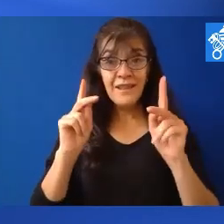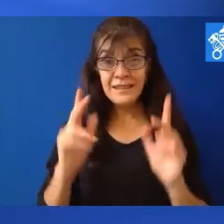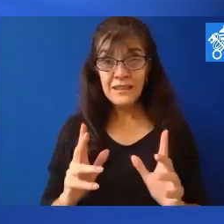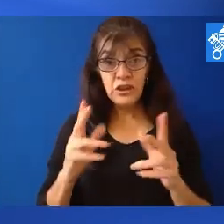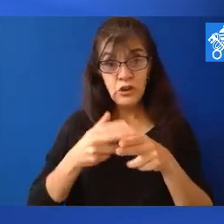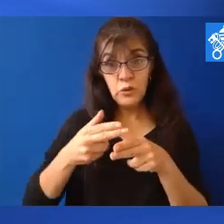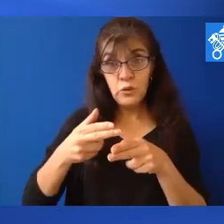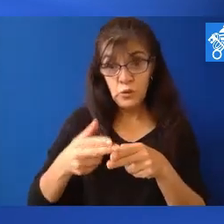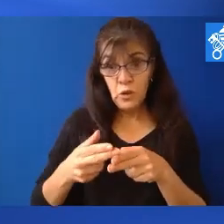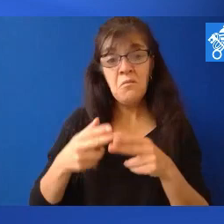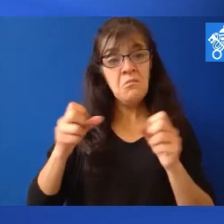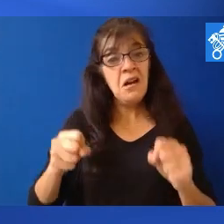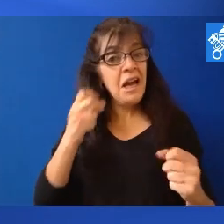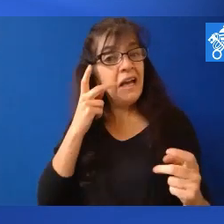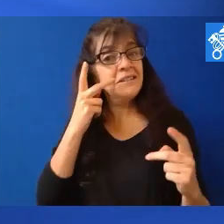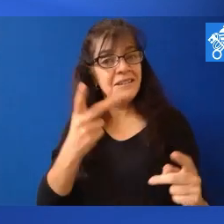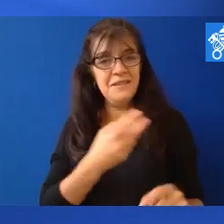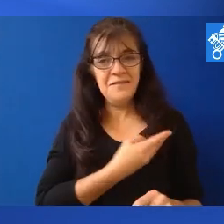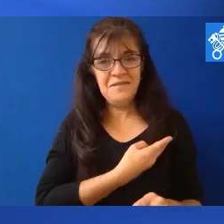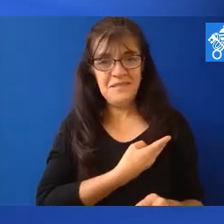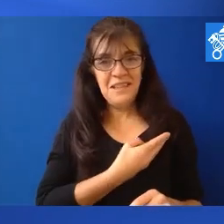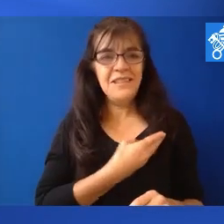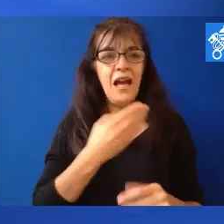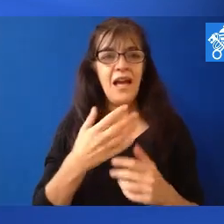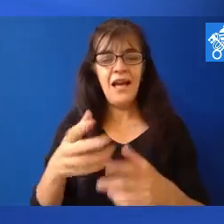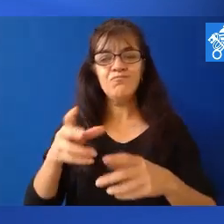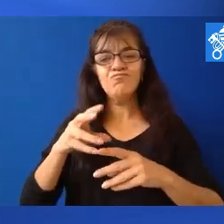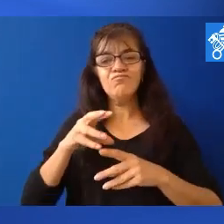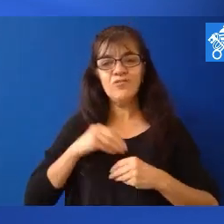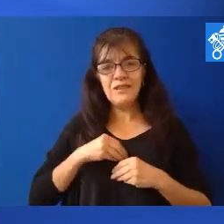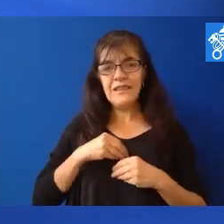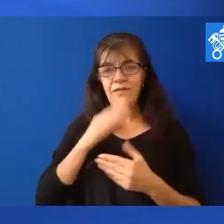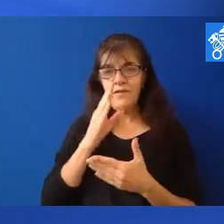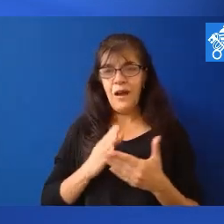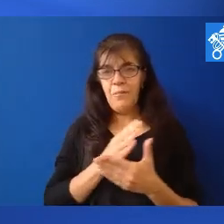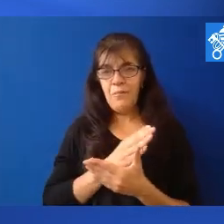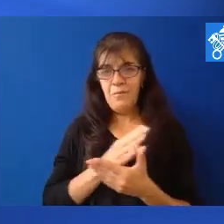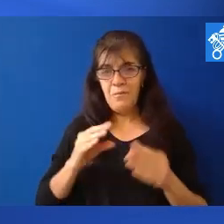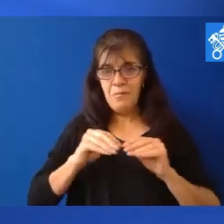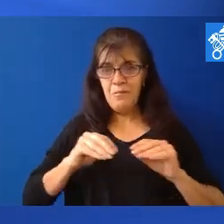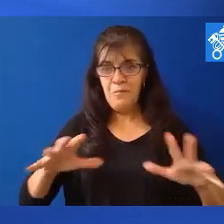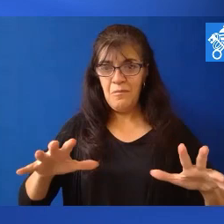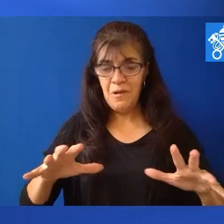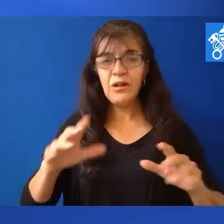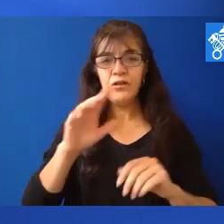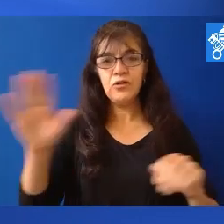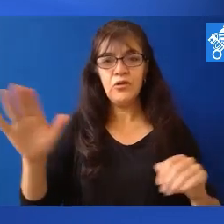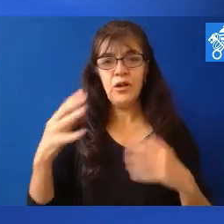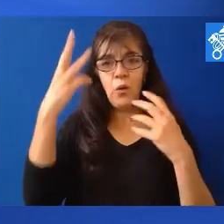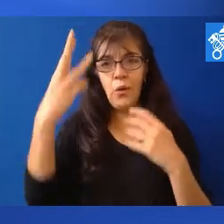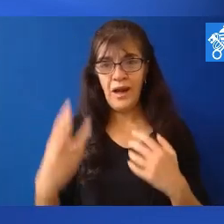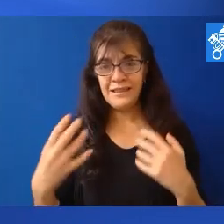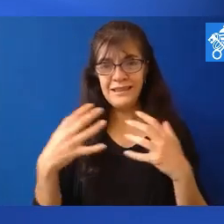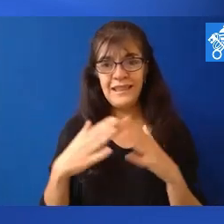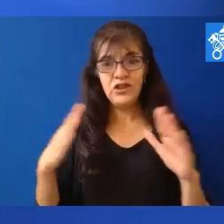Pilgrims and visitors in Rome have an opportunity to see the Pope and receive the apostolic blessing during the